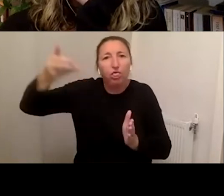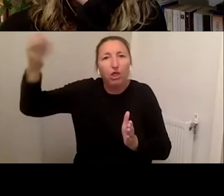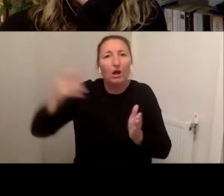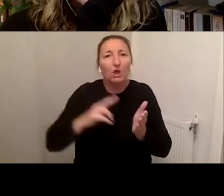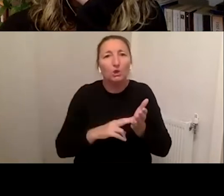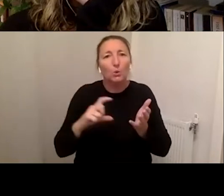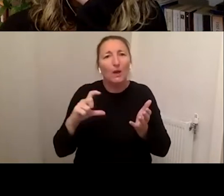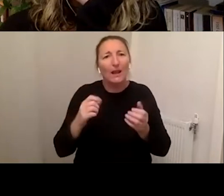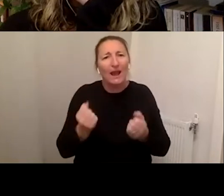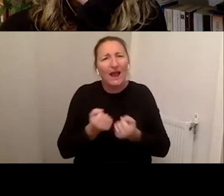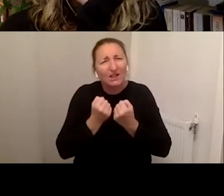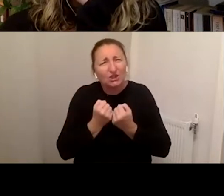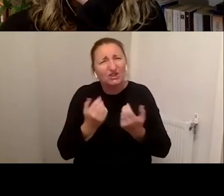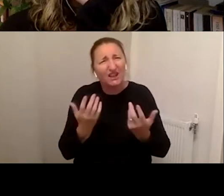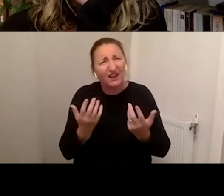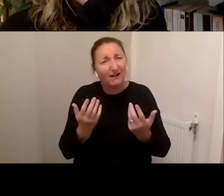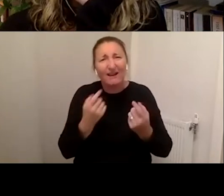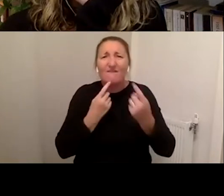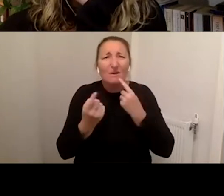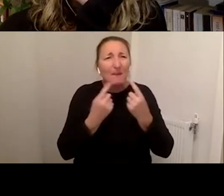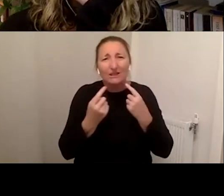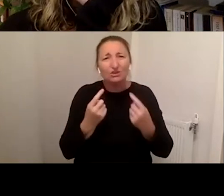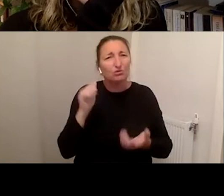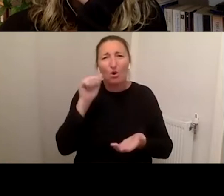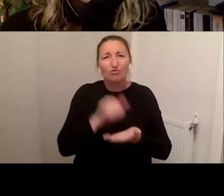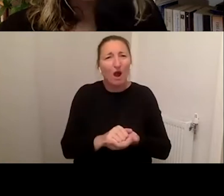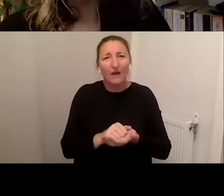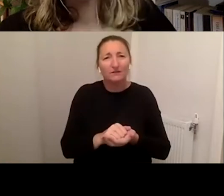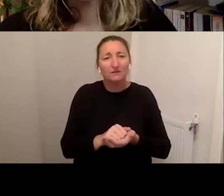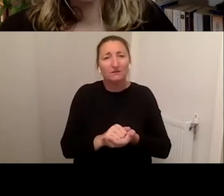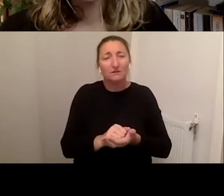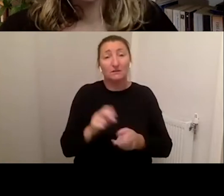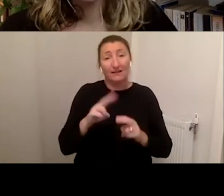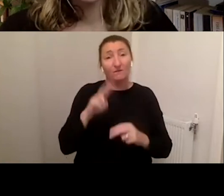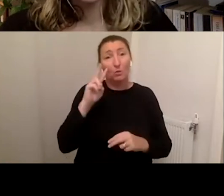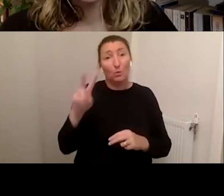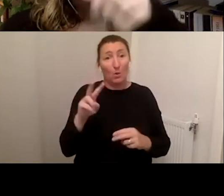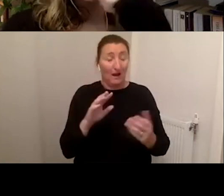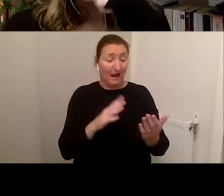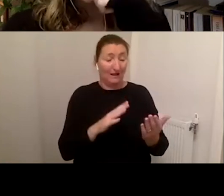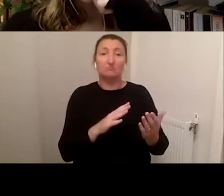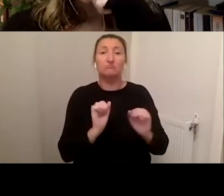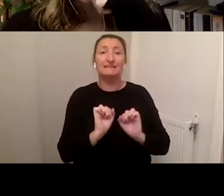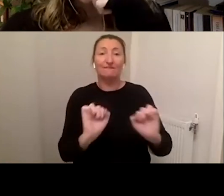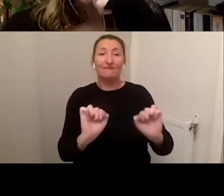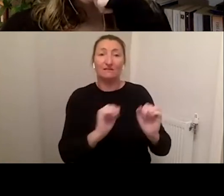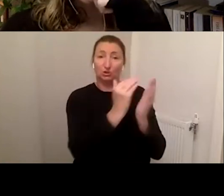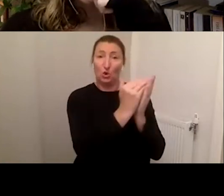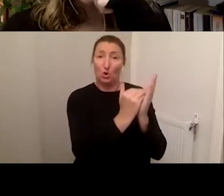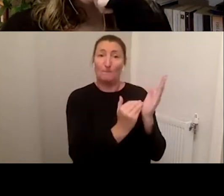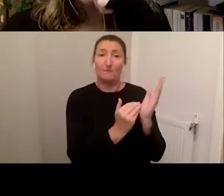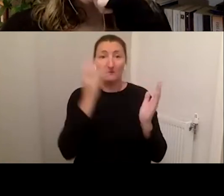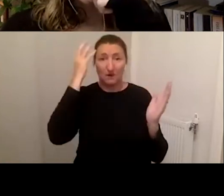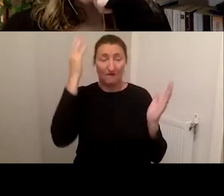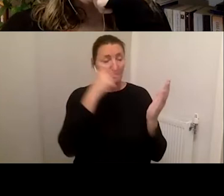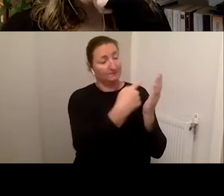really shocking how it is obvious in the UK, if you go to defence documents, that there is a massive concern,